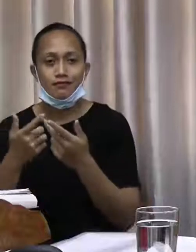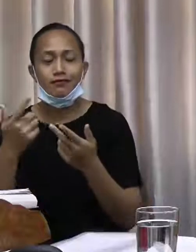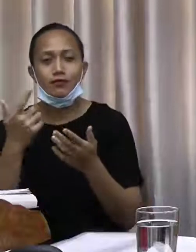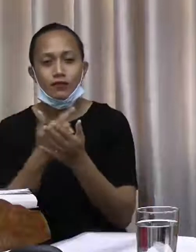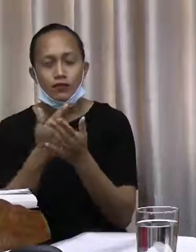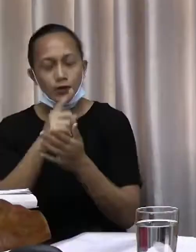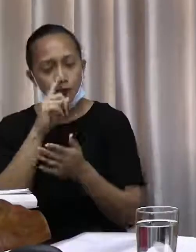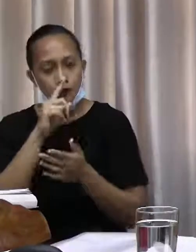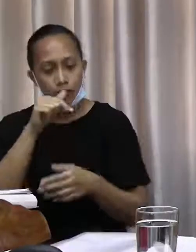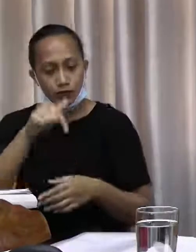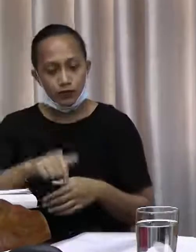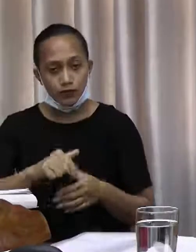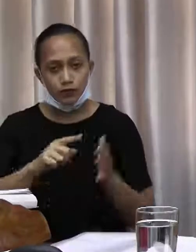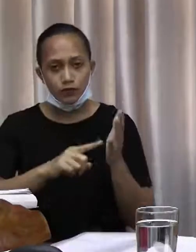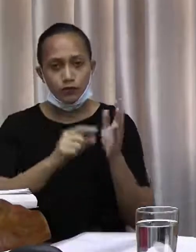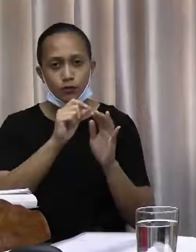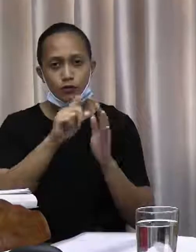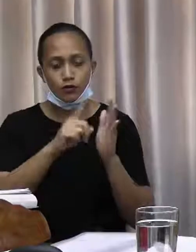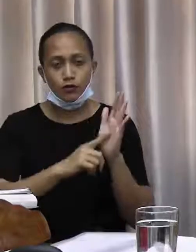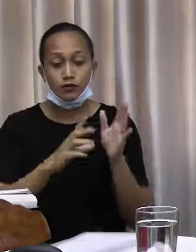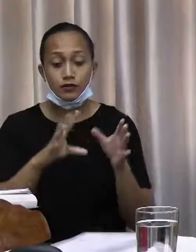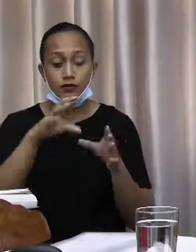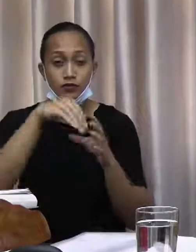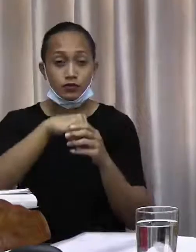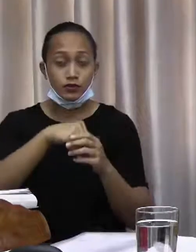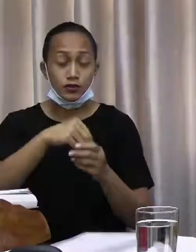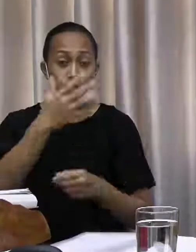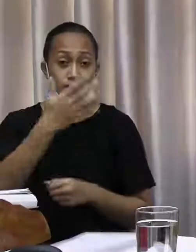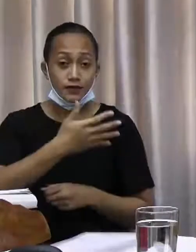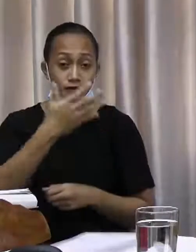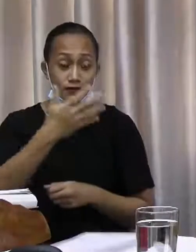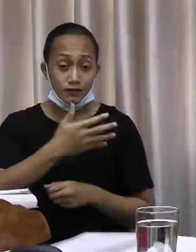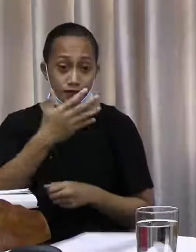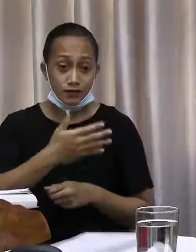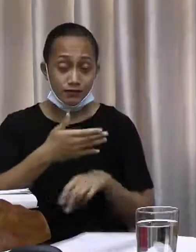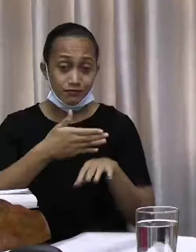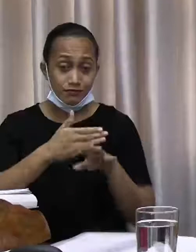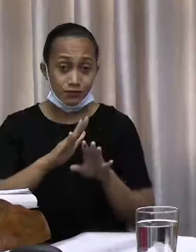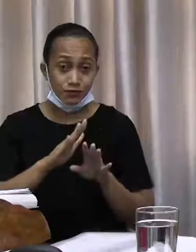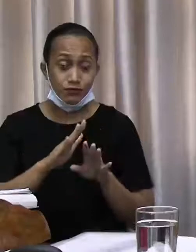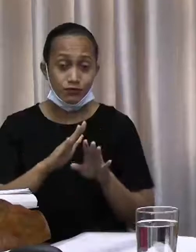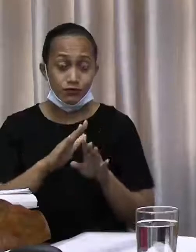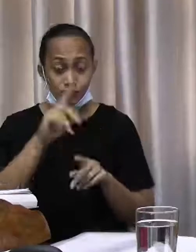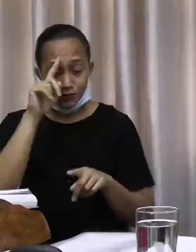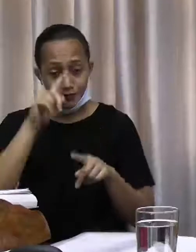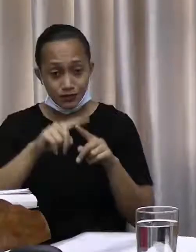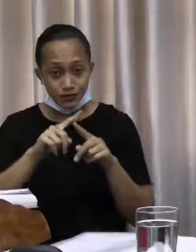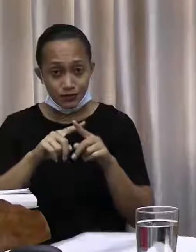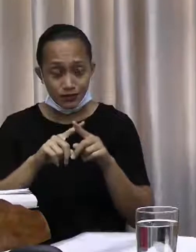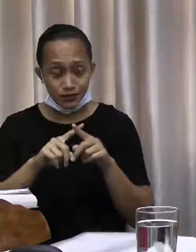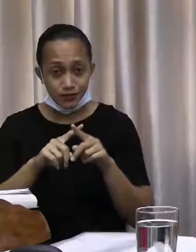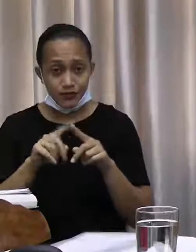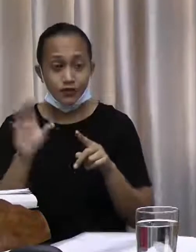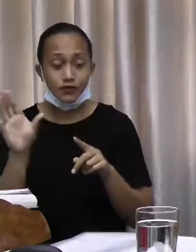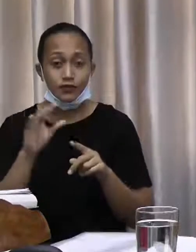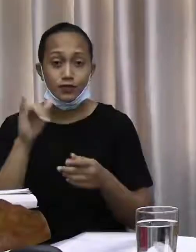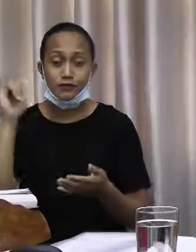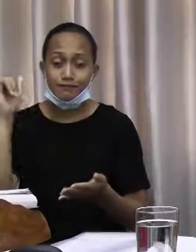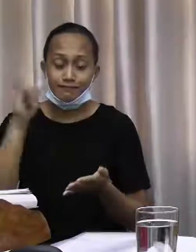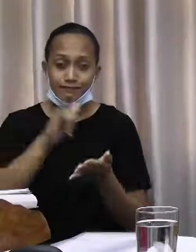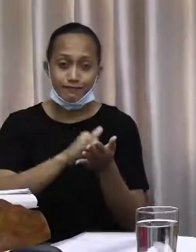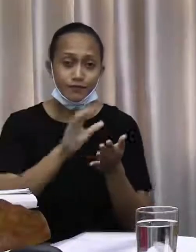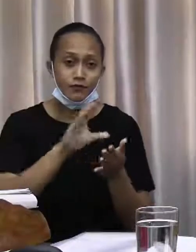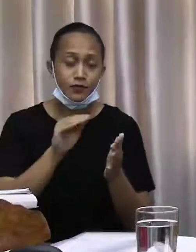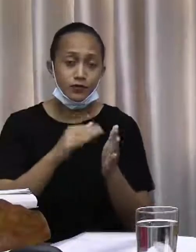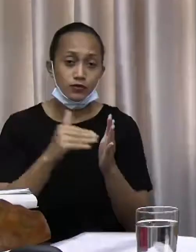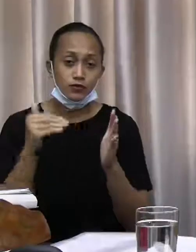Upolu, including 15 active imported cases, following the arrival of the flight from New